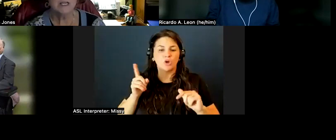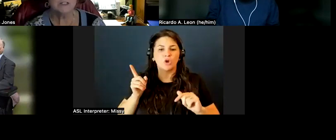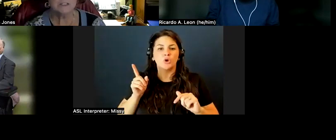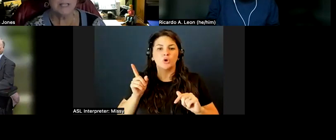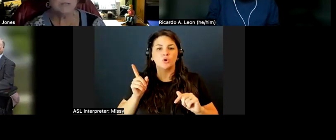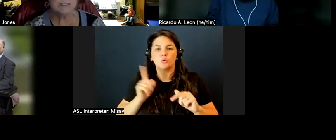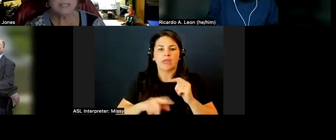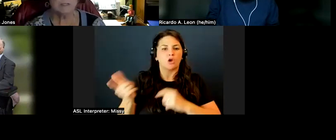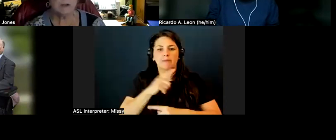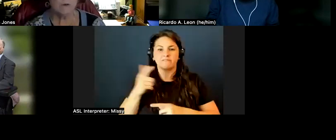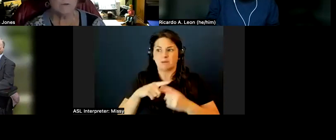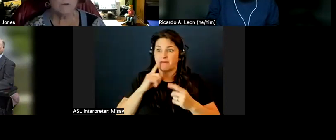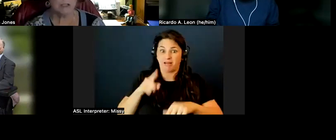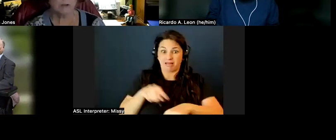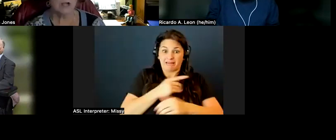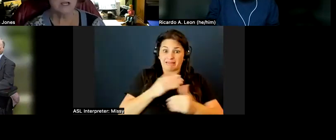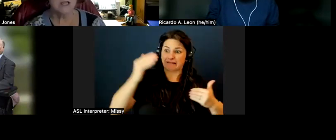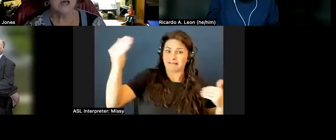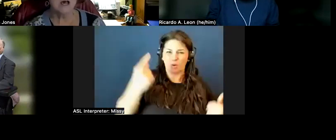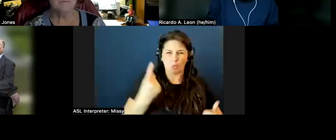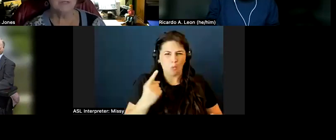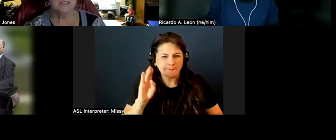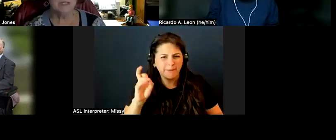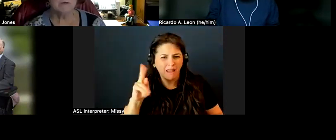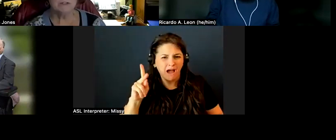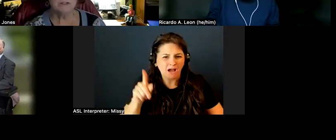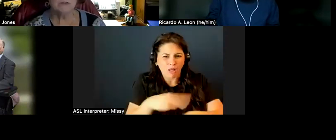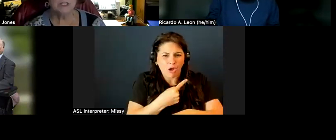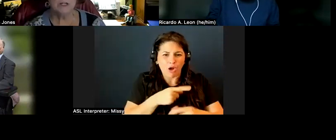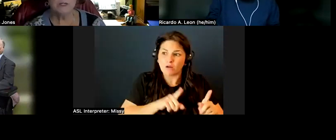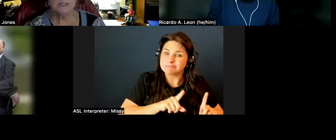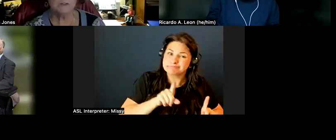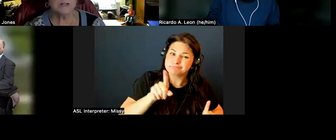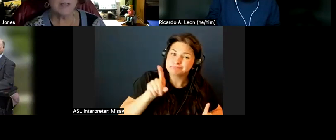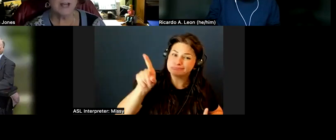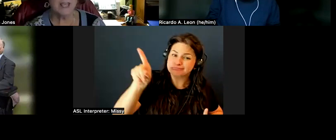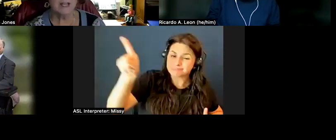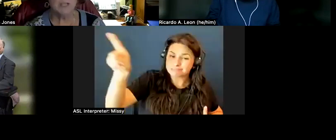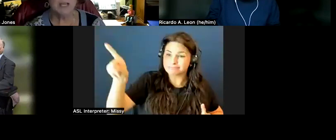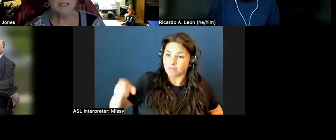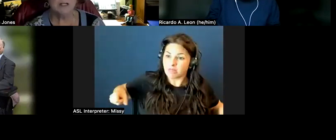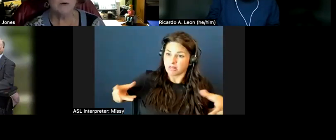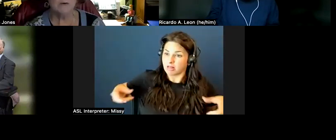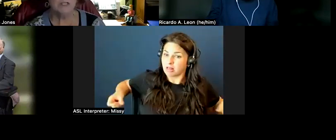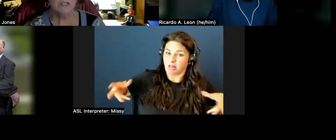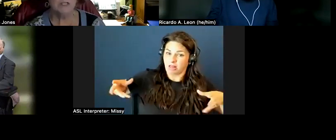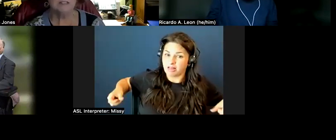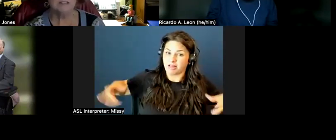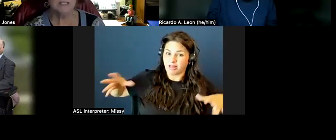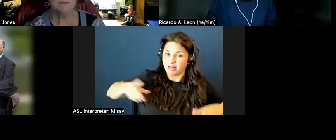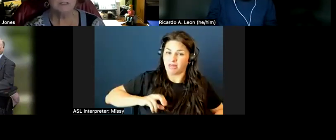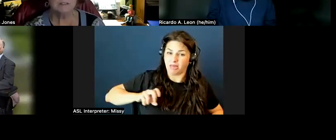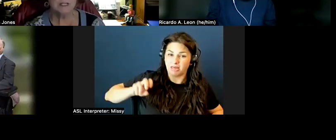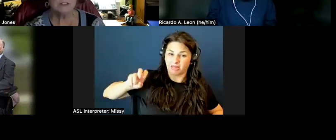anything, just lengthwise had to be over a block long, if they were to, construct that. And we had, we used it